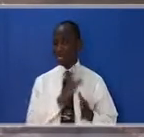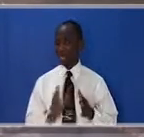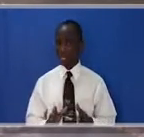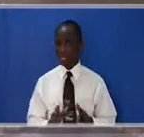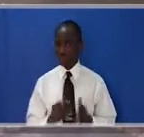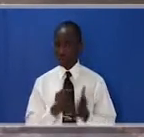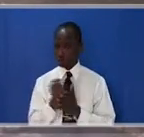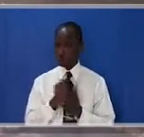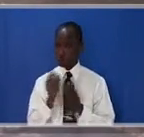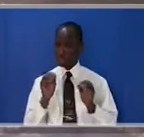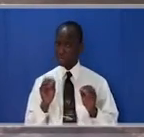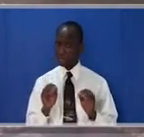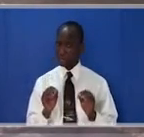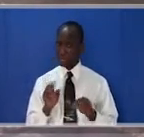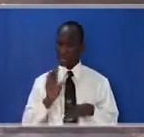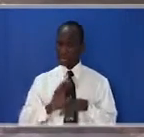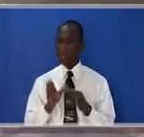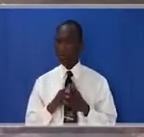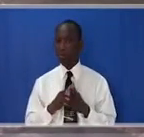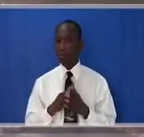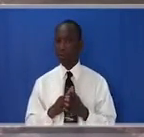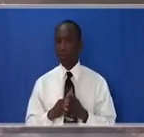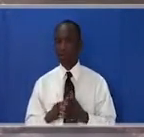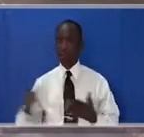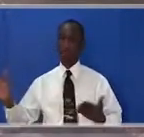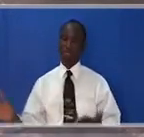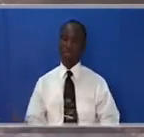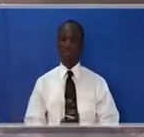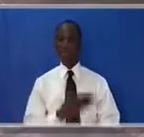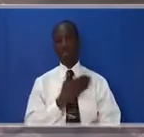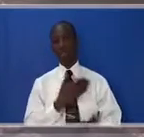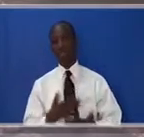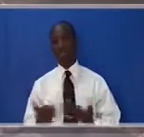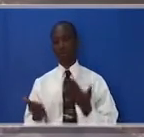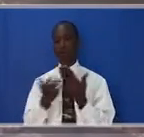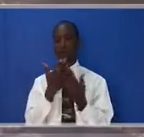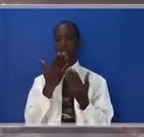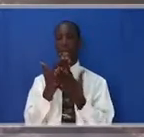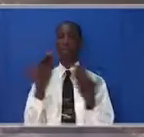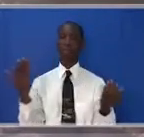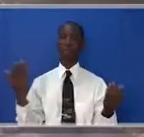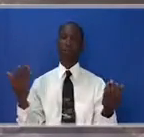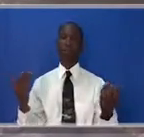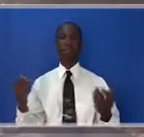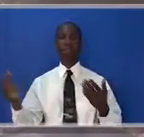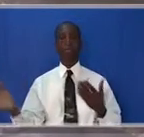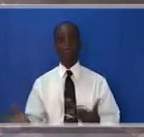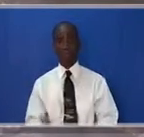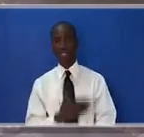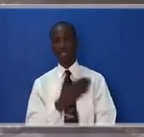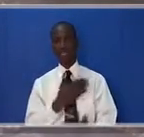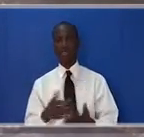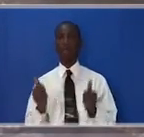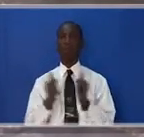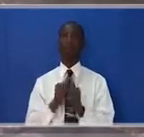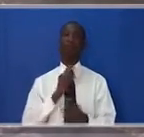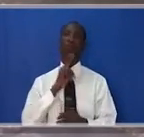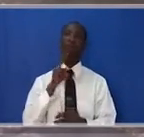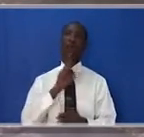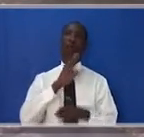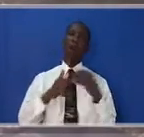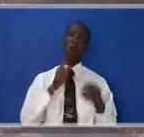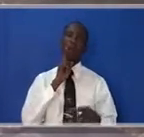Nchereche papa no eno no. Okin kai episode 4 ma etinum chichemu dunkro wa. Ozi emfa ya no fafa. Ento nwum nkasa